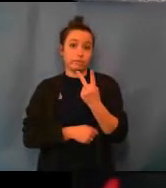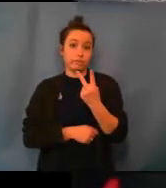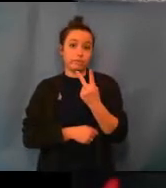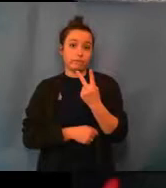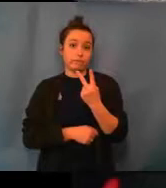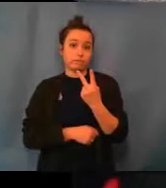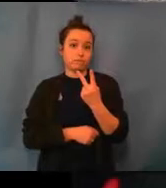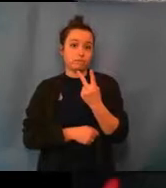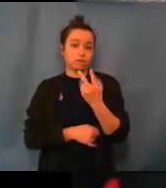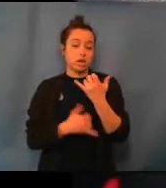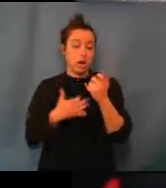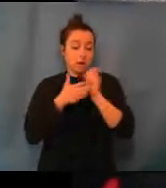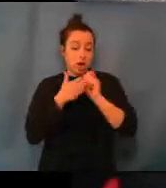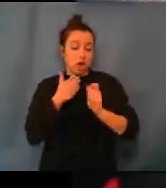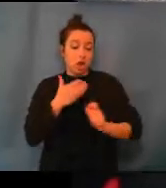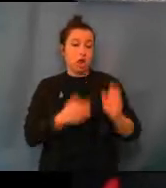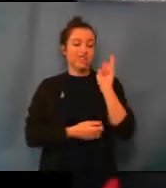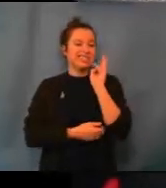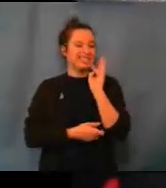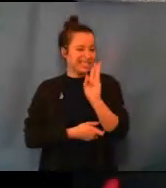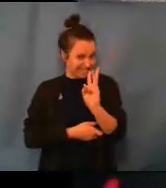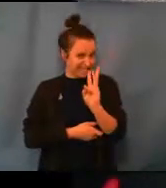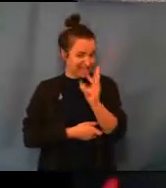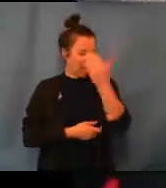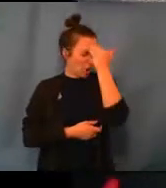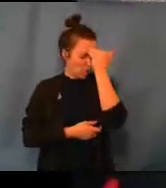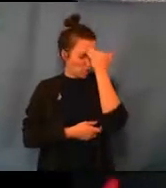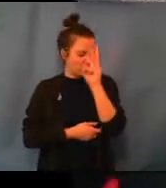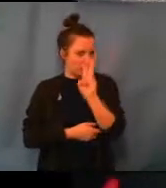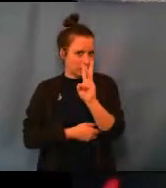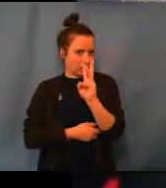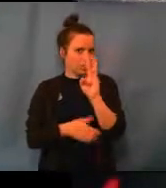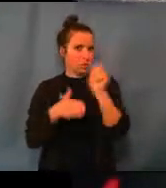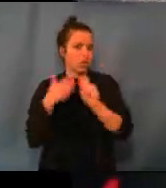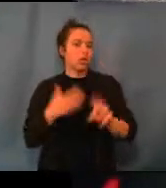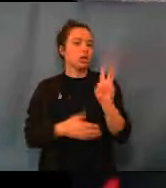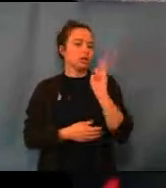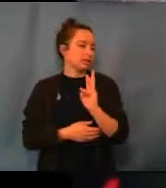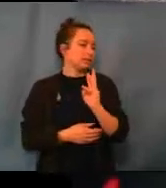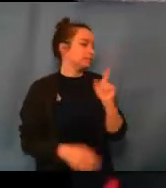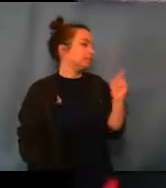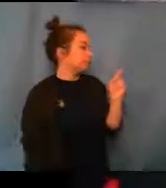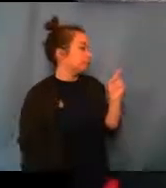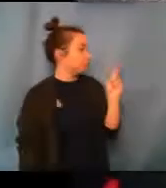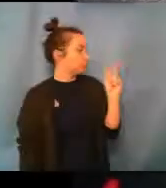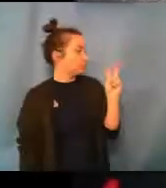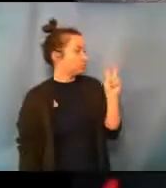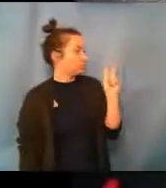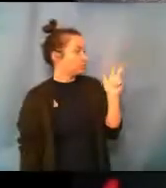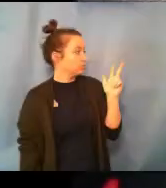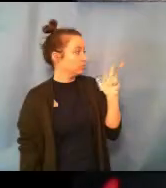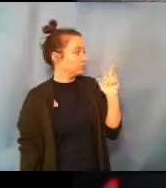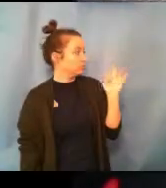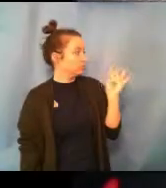12. And I'm only going to color in the part that I know. They told me I have 6, so I'm going to color in 6. 1,